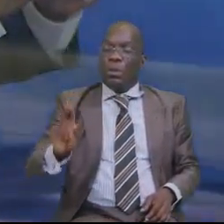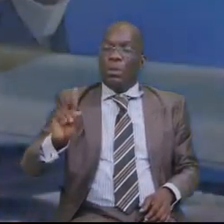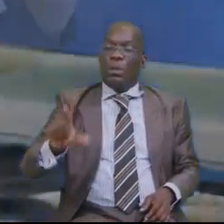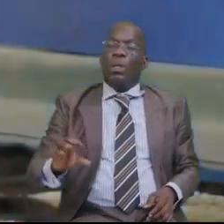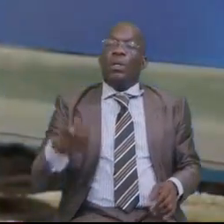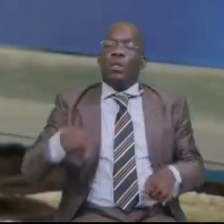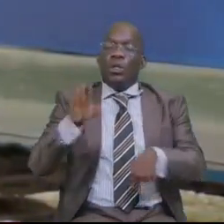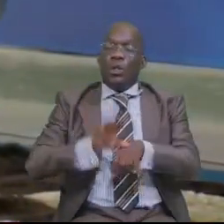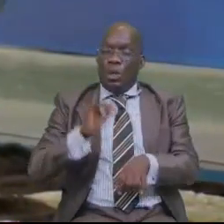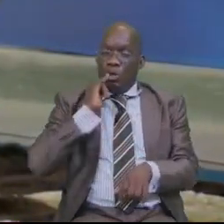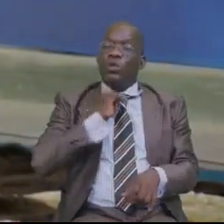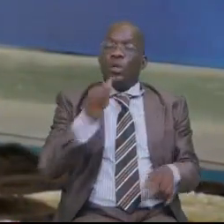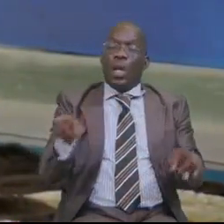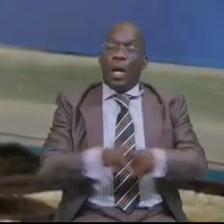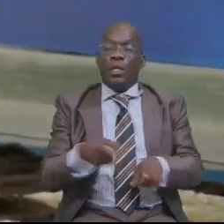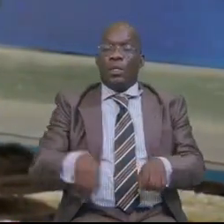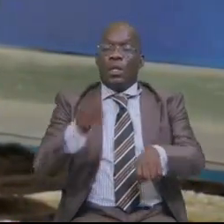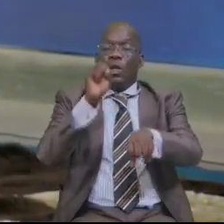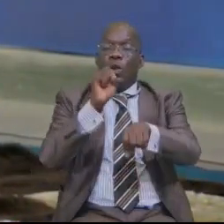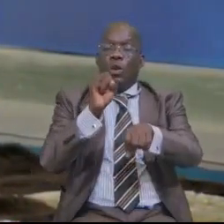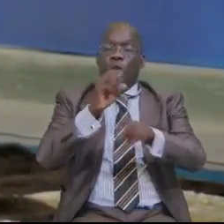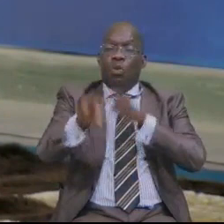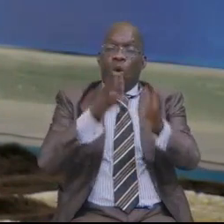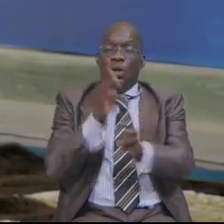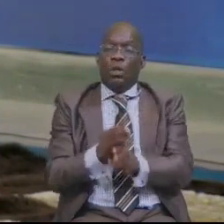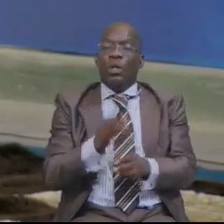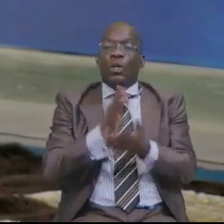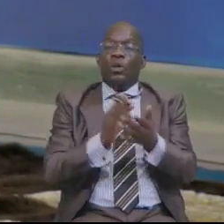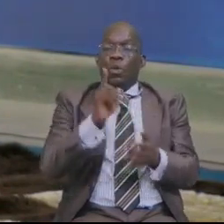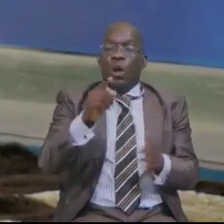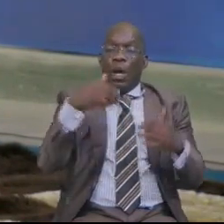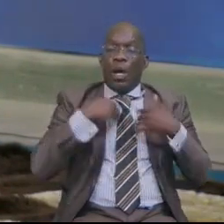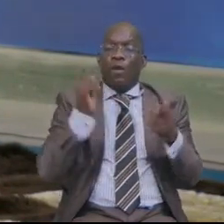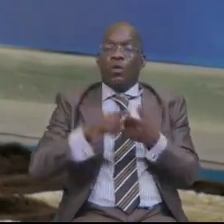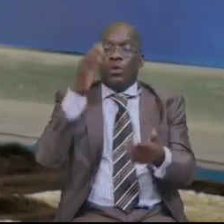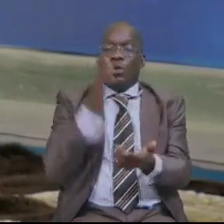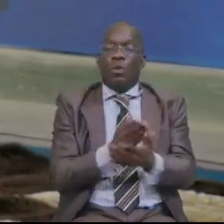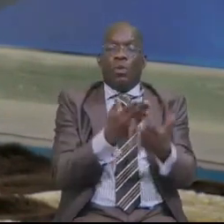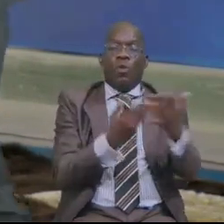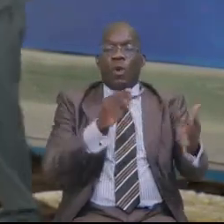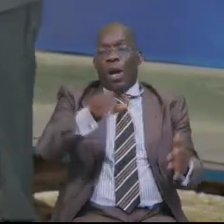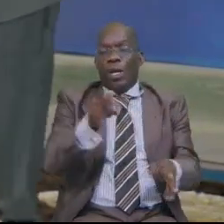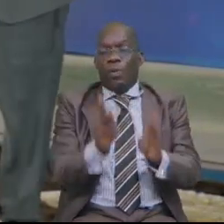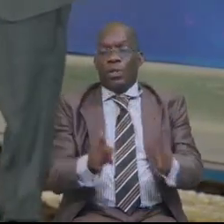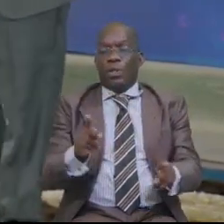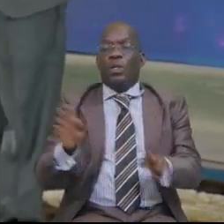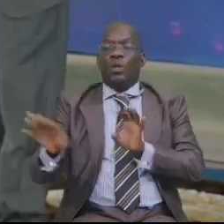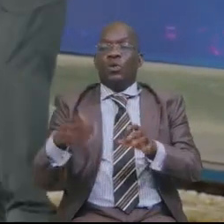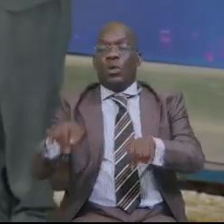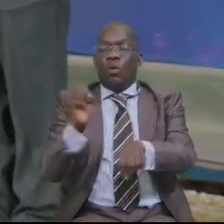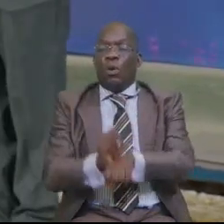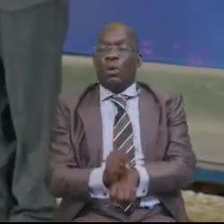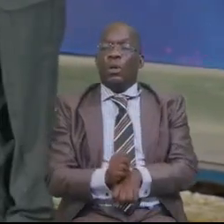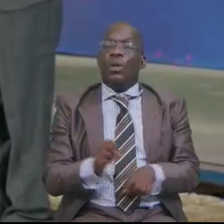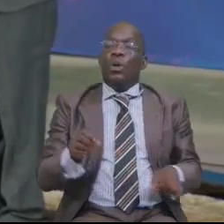Somebody has to stop before another person can do something. It doesn't work like that in the kingdom. And so we